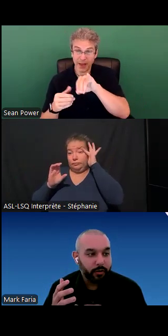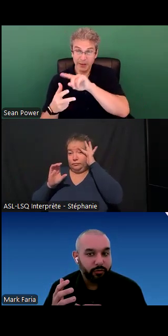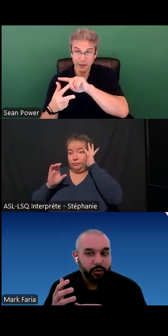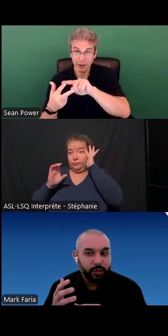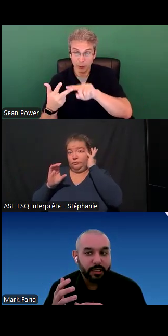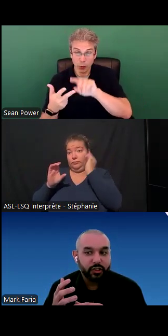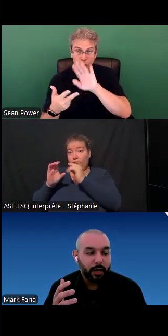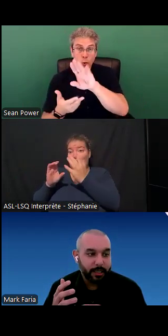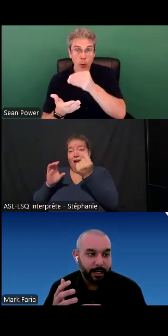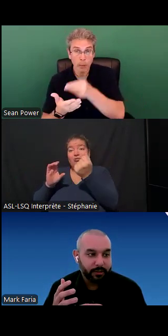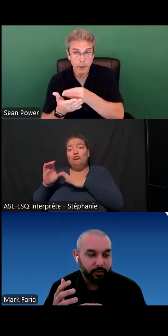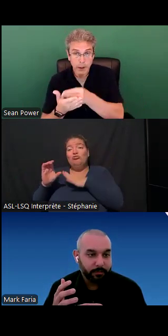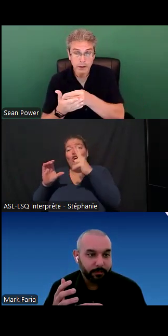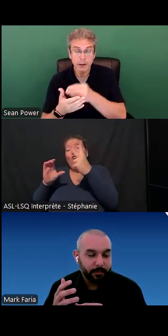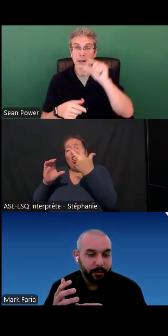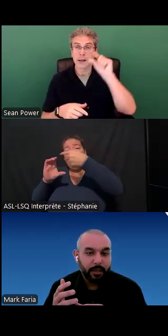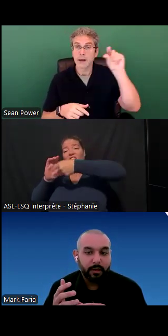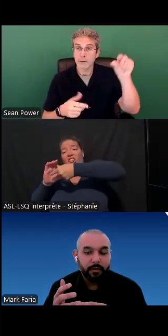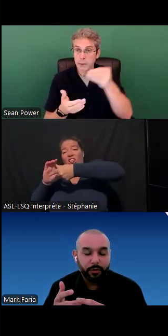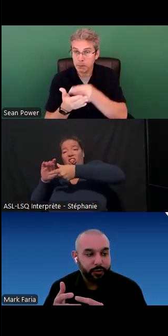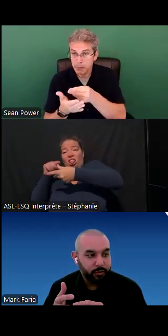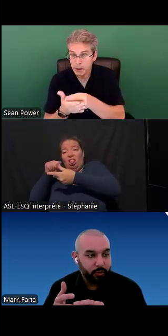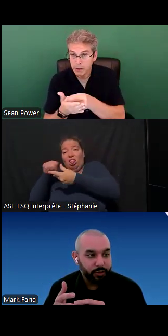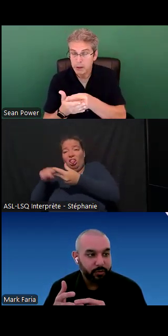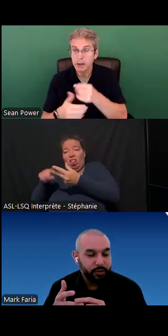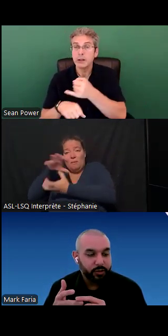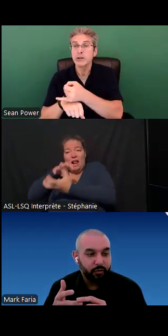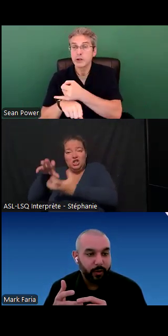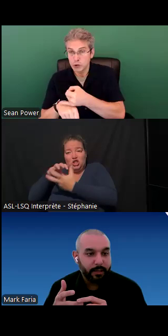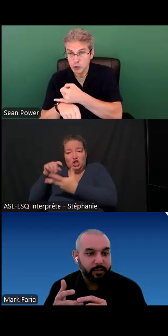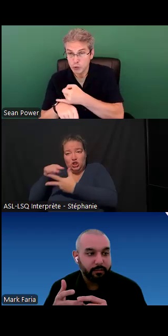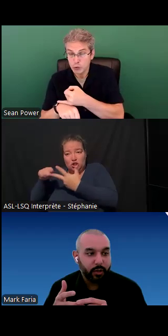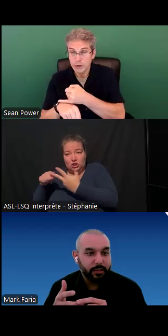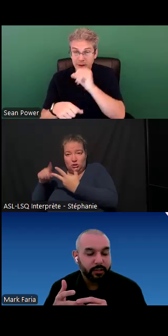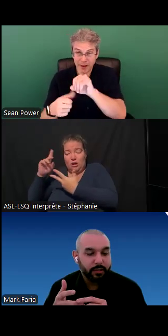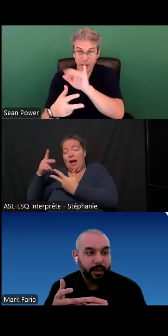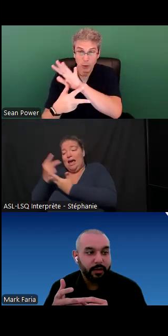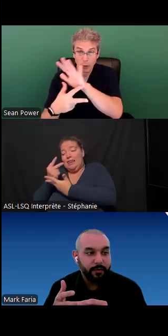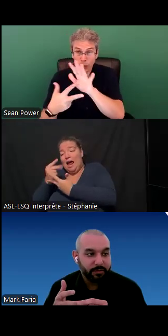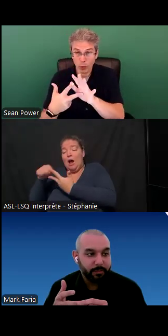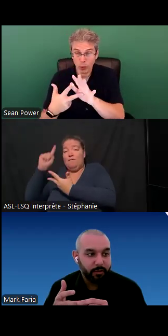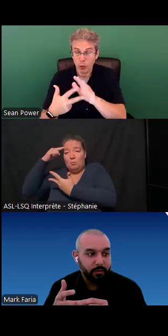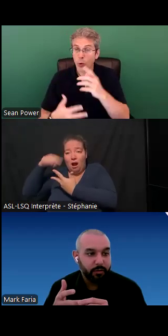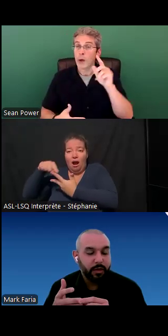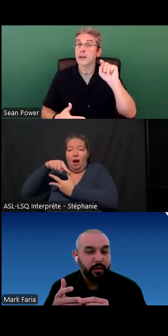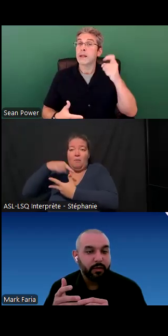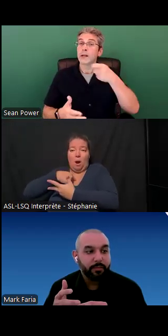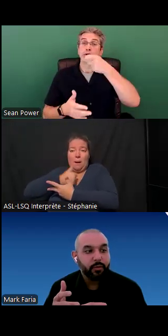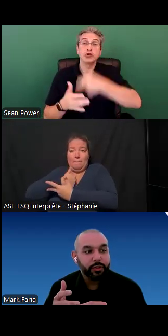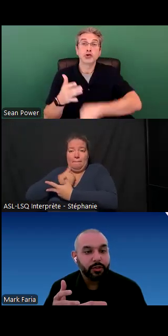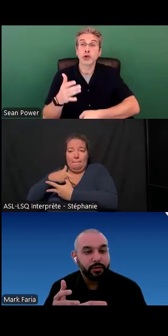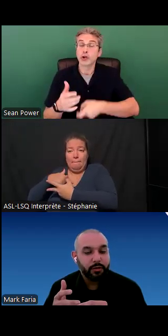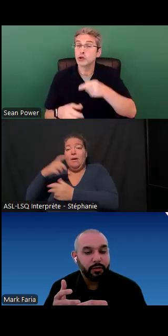own contributions is not taxable. The other two portions, which is the grants, bonds, and the investment growth,